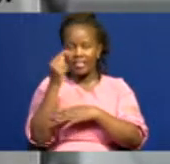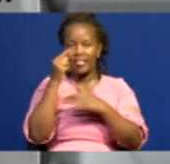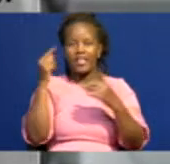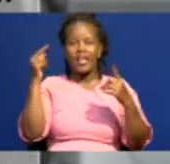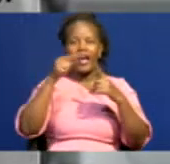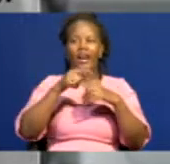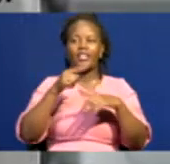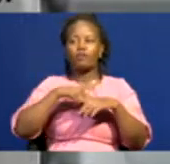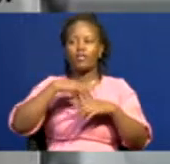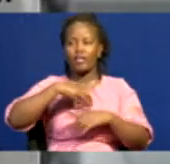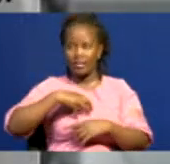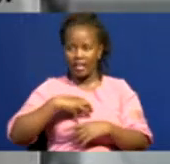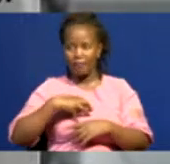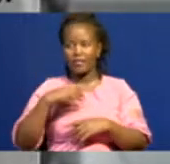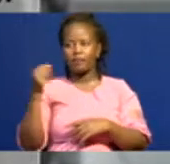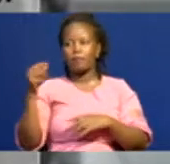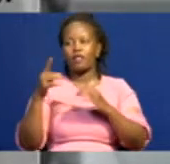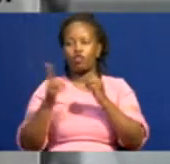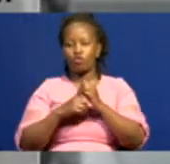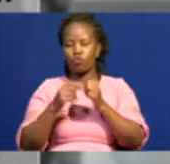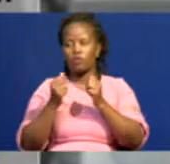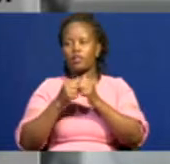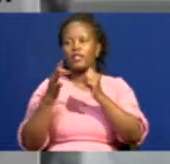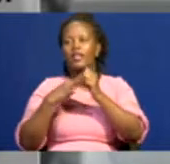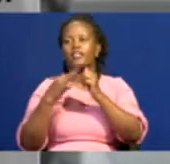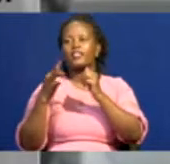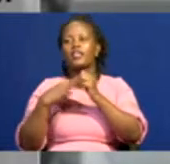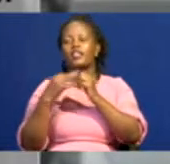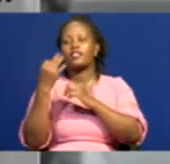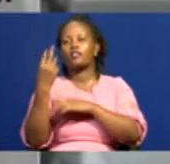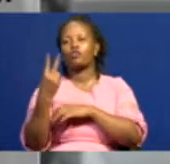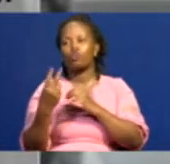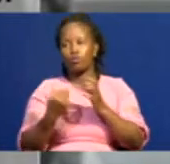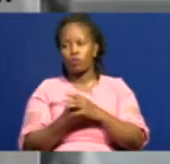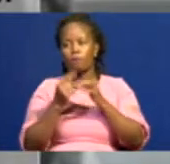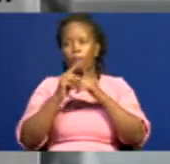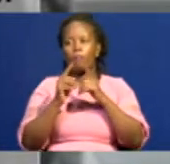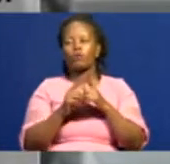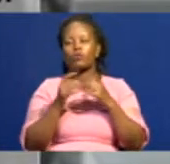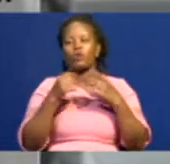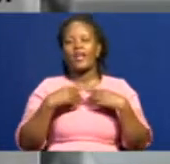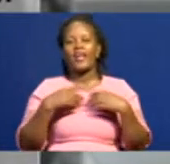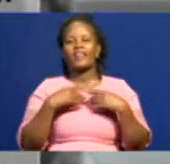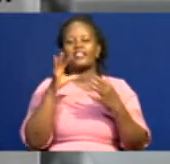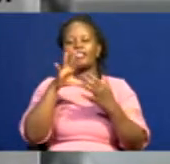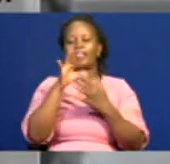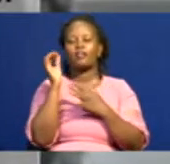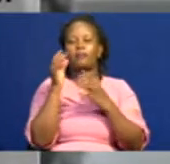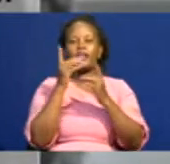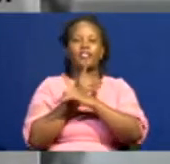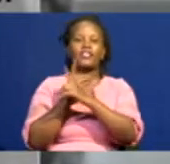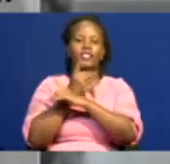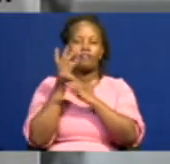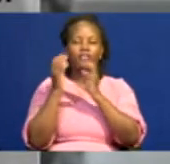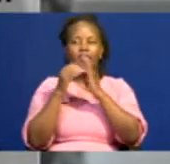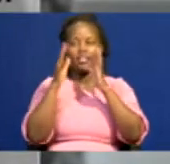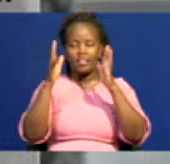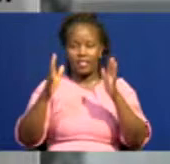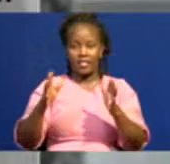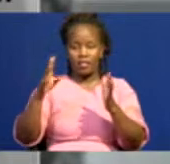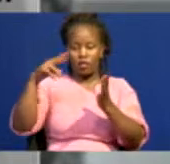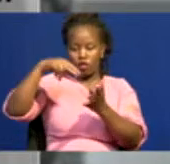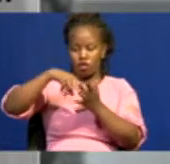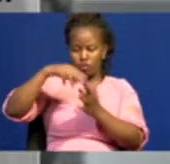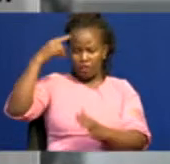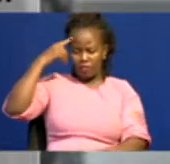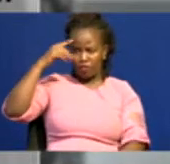June 1982. He was approached by a section of Mbita constituents and leaders from Kaksingri to vie for the parliamentary